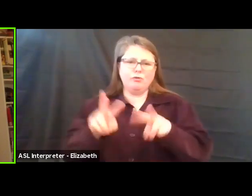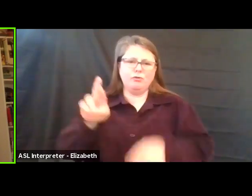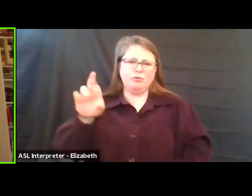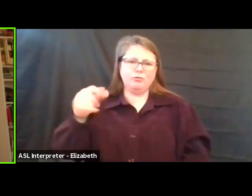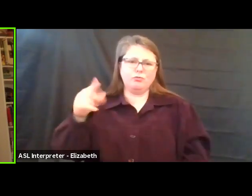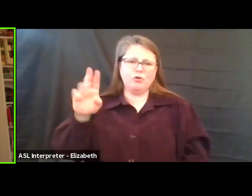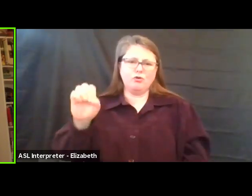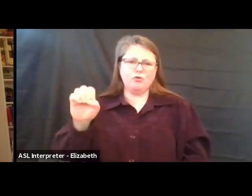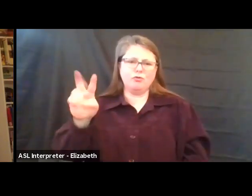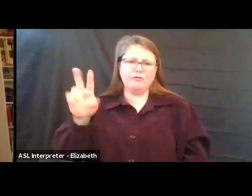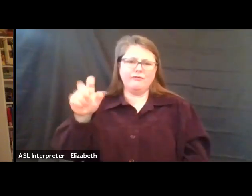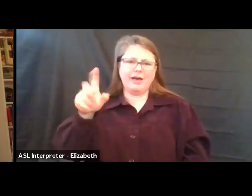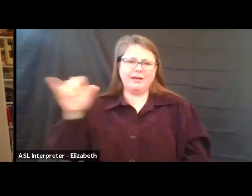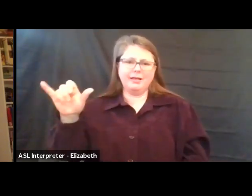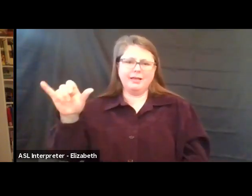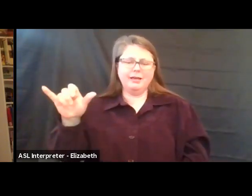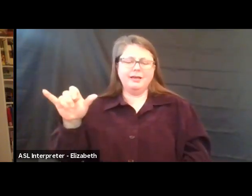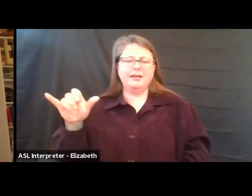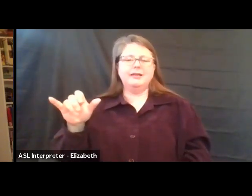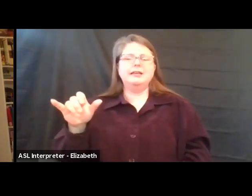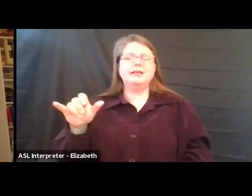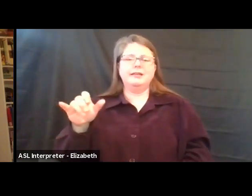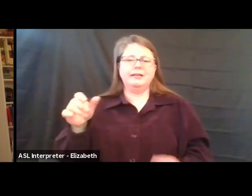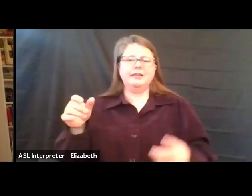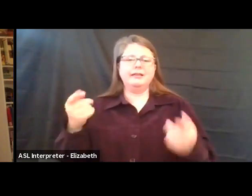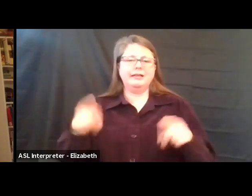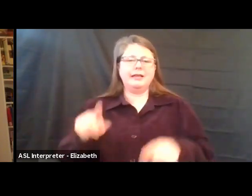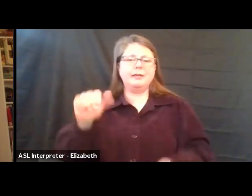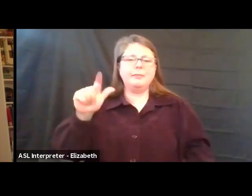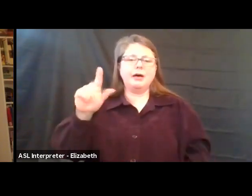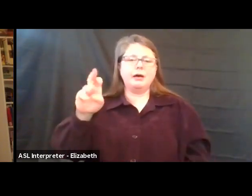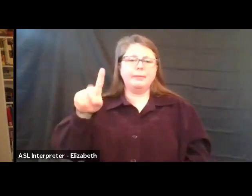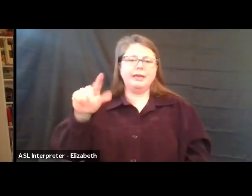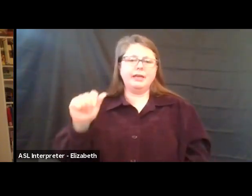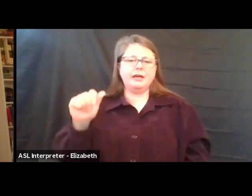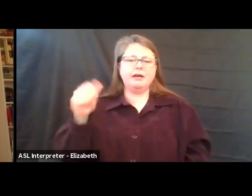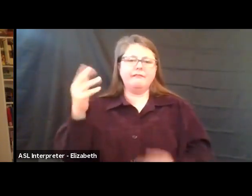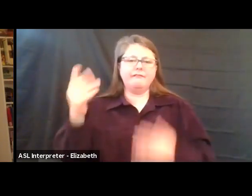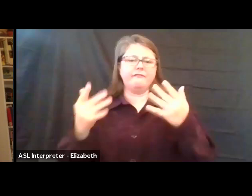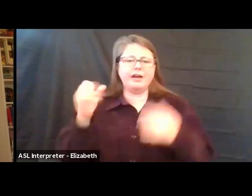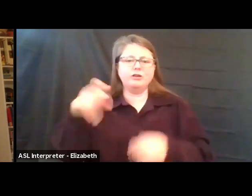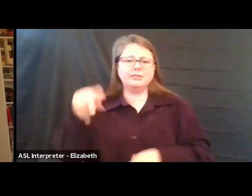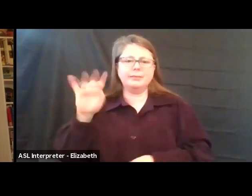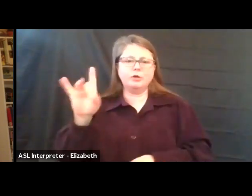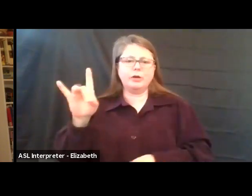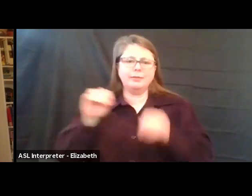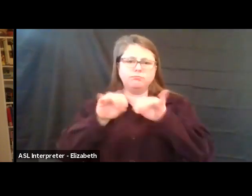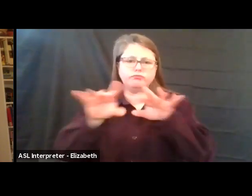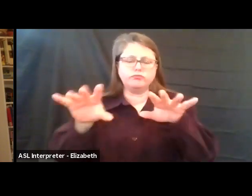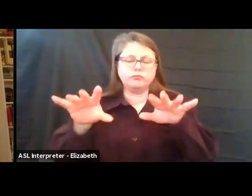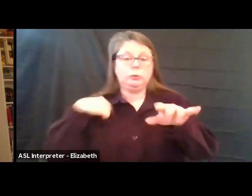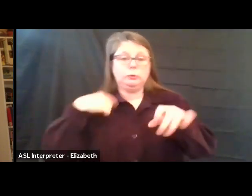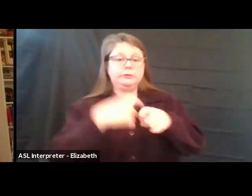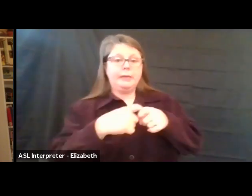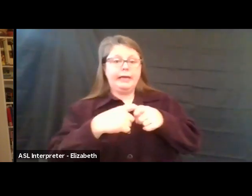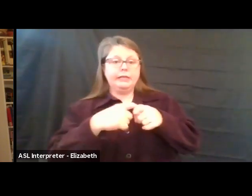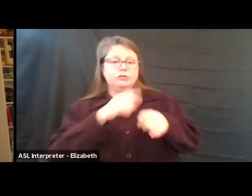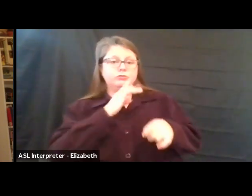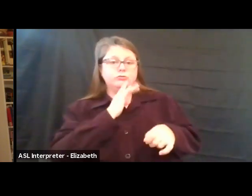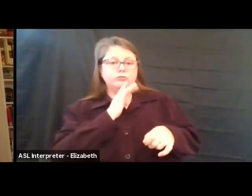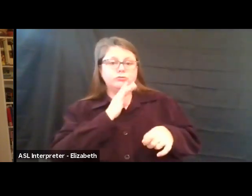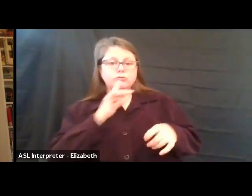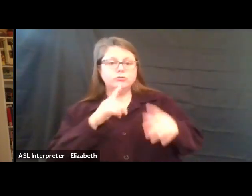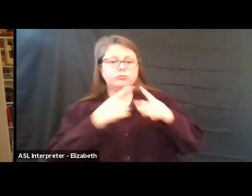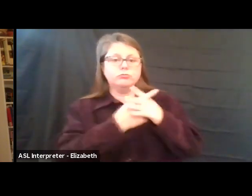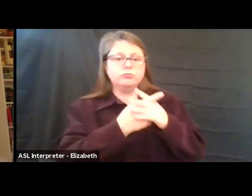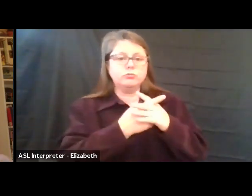through our community. No hay manera de saber. Oops. Yeah, I'm not switched yet. I can't interpret yet because I'm still interfering